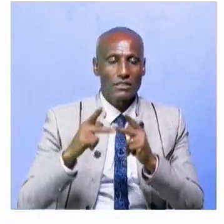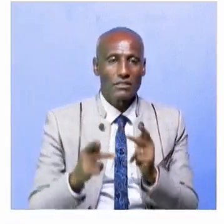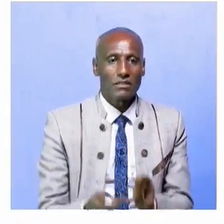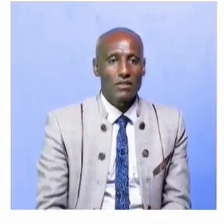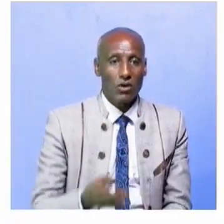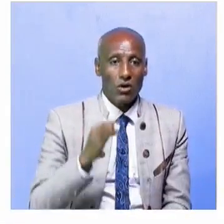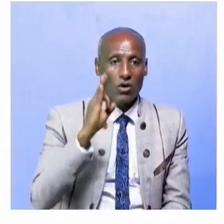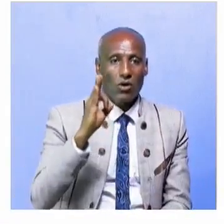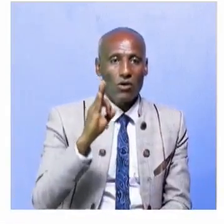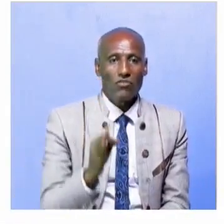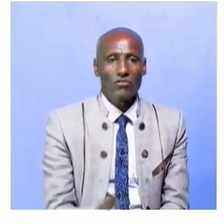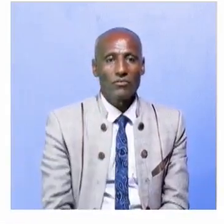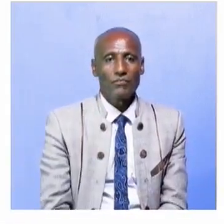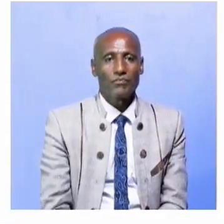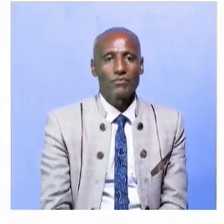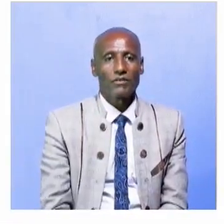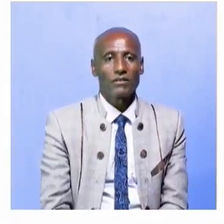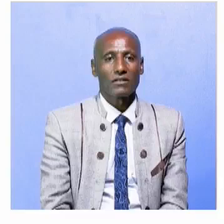of